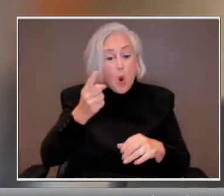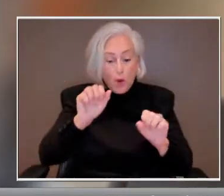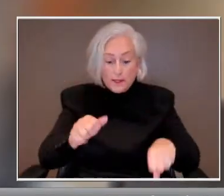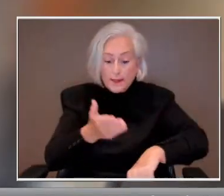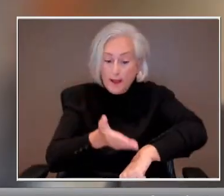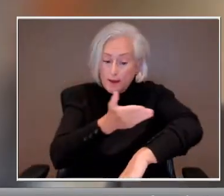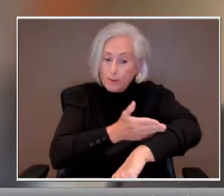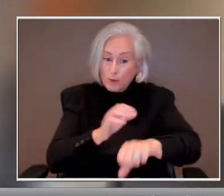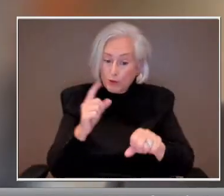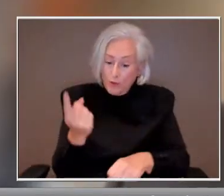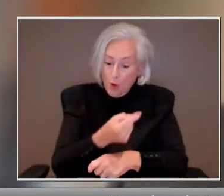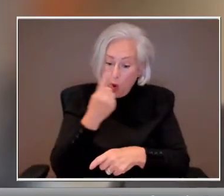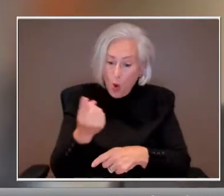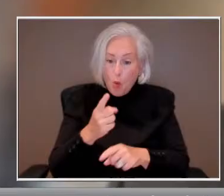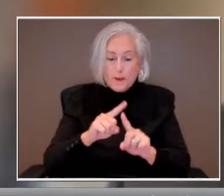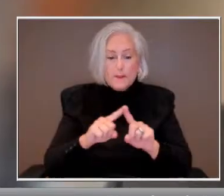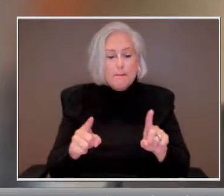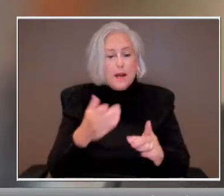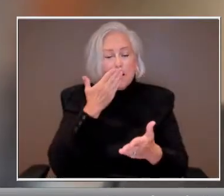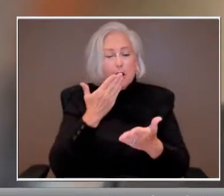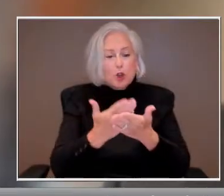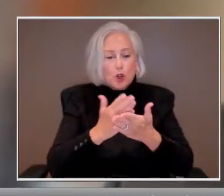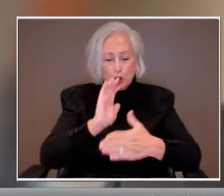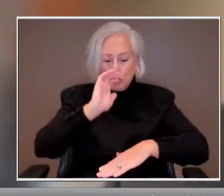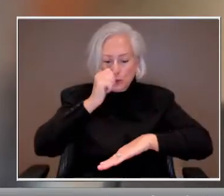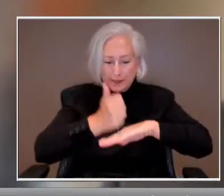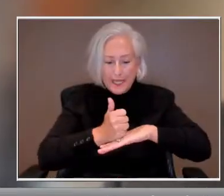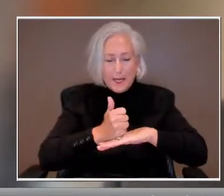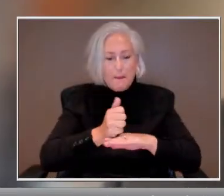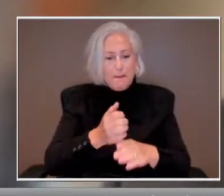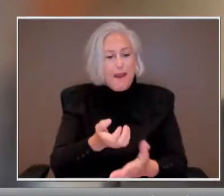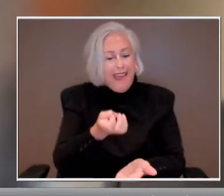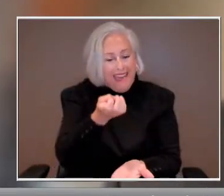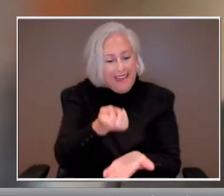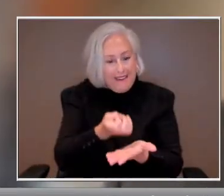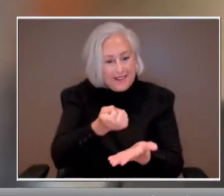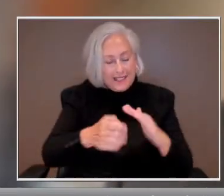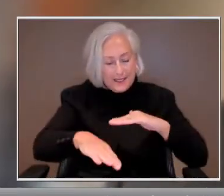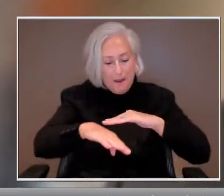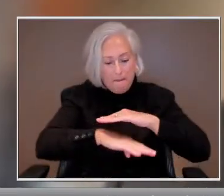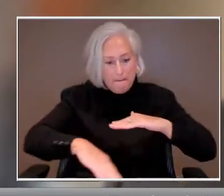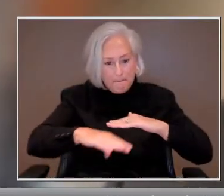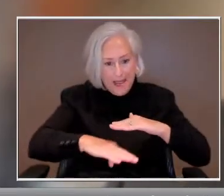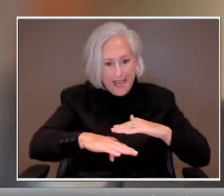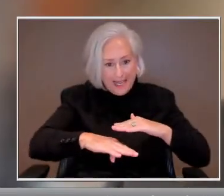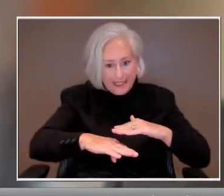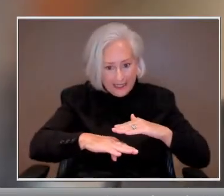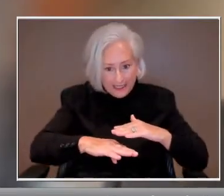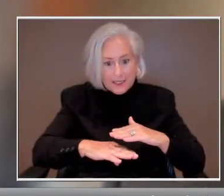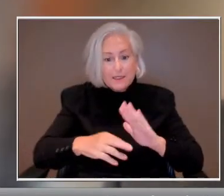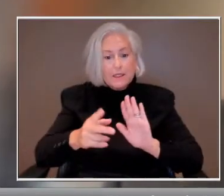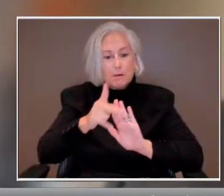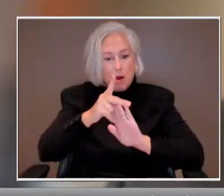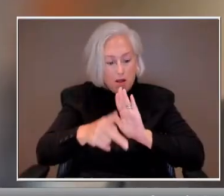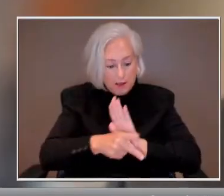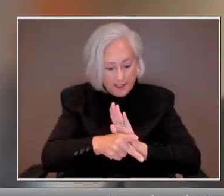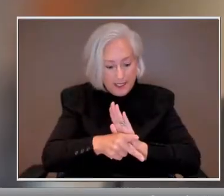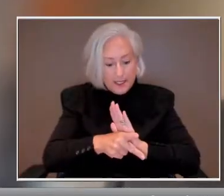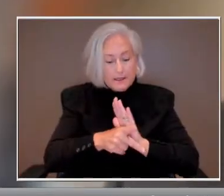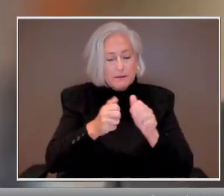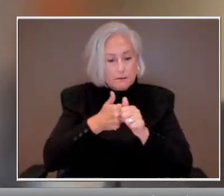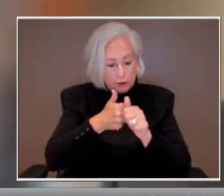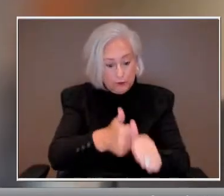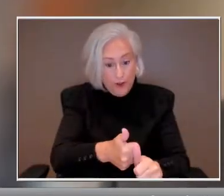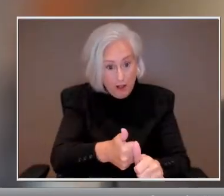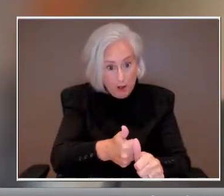evidence-based protocols for managing these patients and then acting on that information quickly and moving them on to the appropriate levels